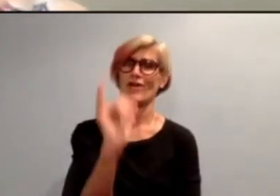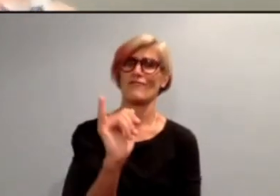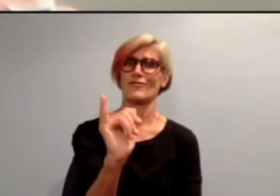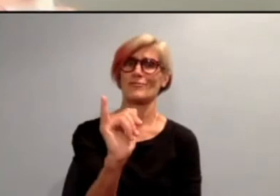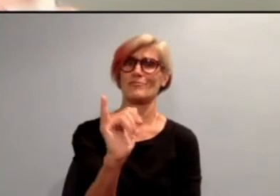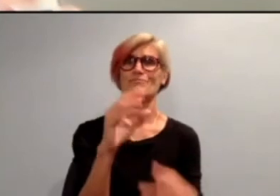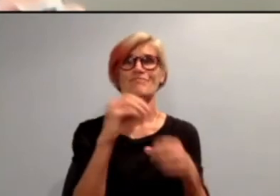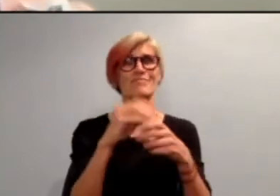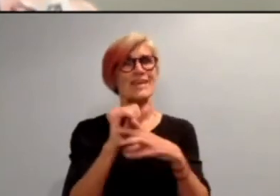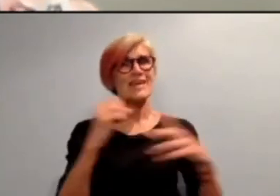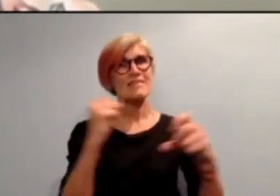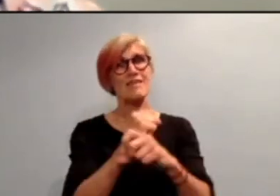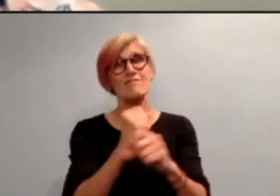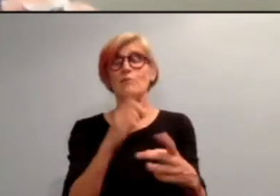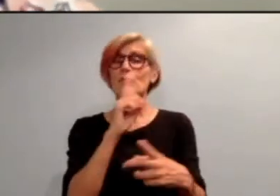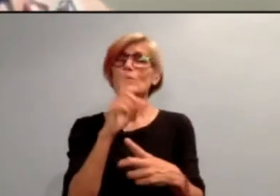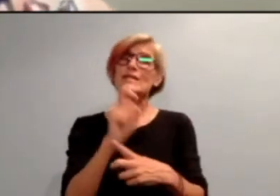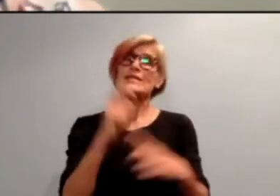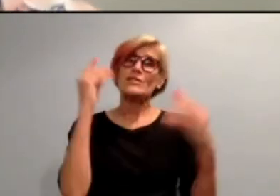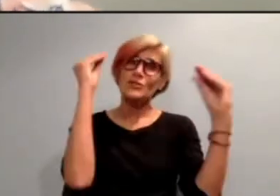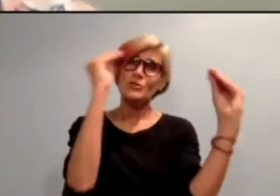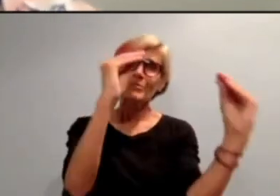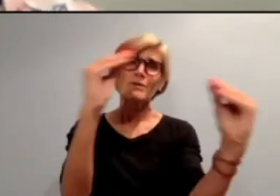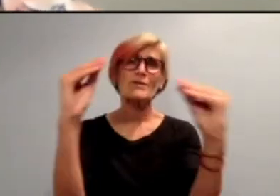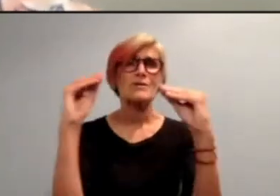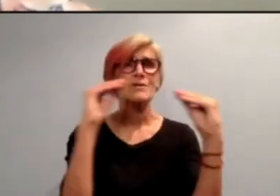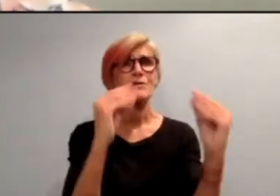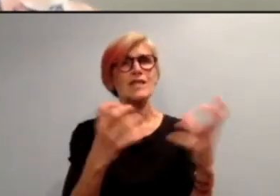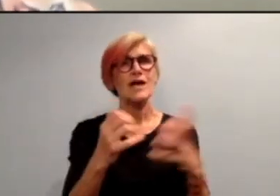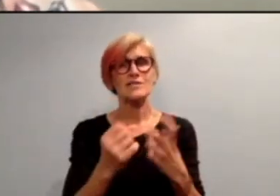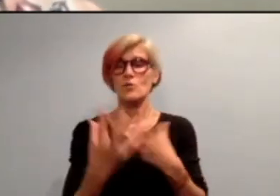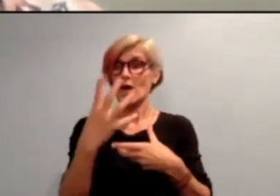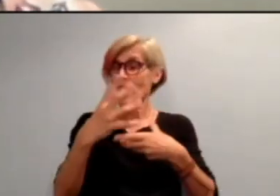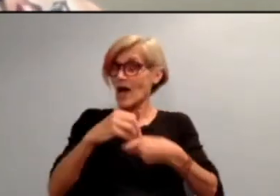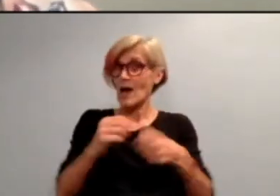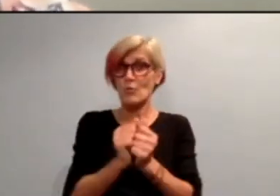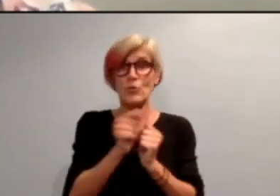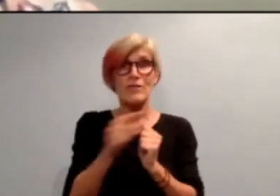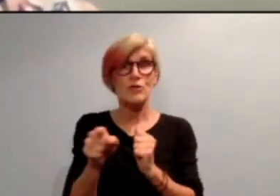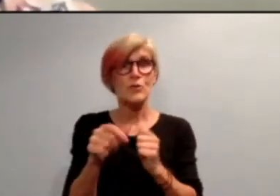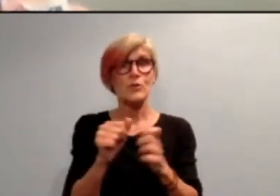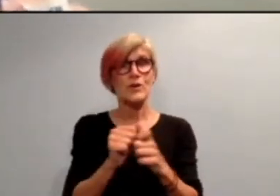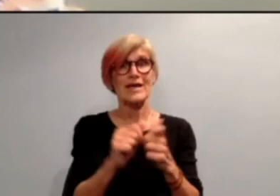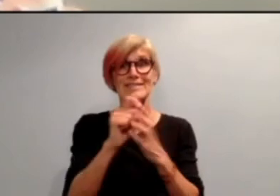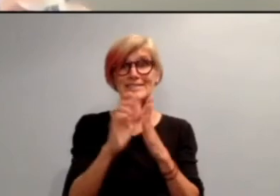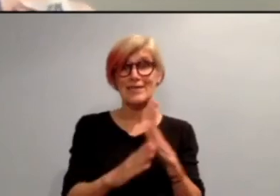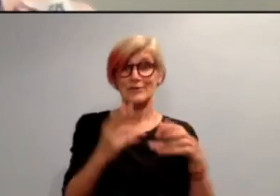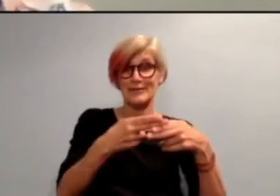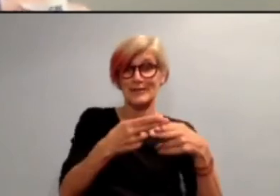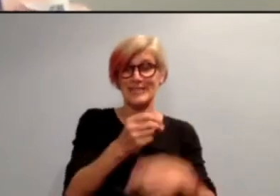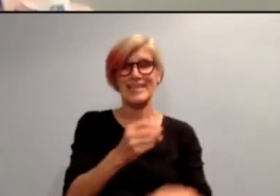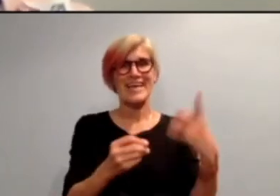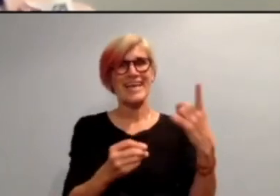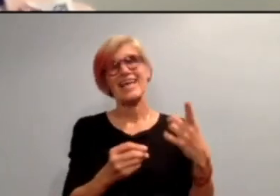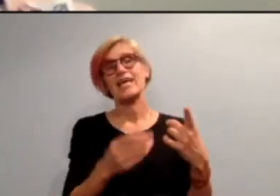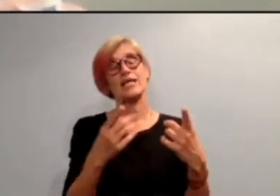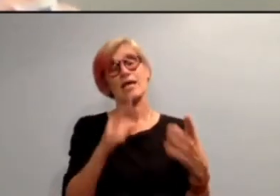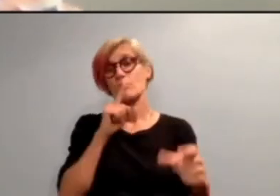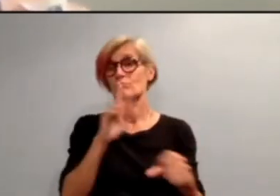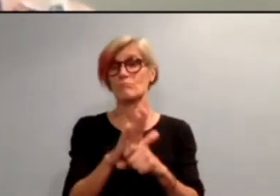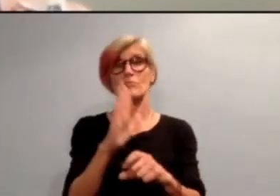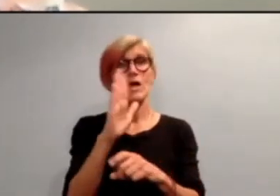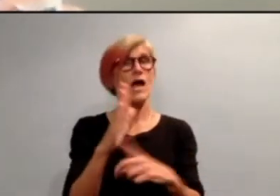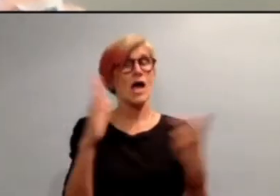lot of education to do. So I'm with you in this fight as your secretary-elect and soon to be secretary. I commit to you to